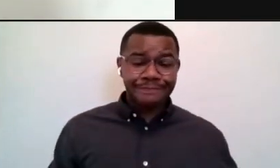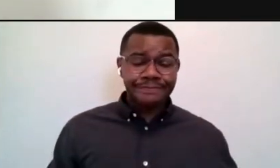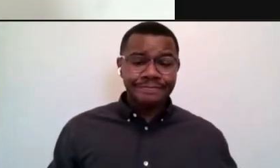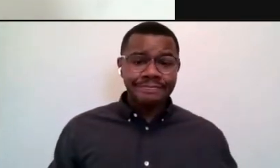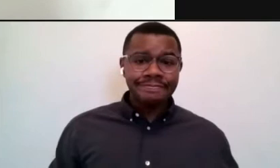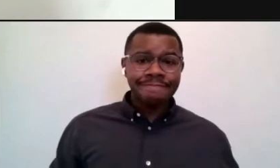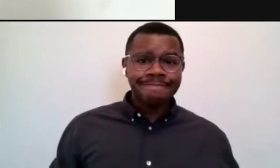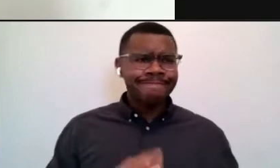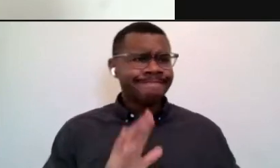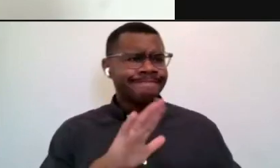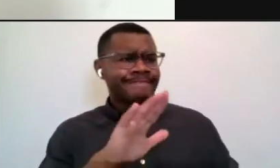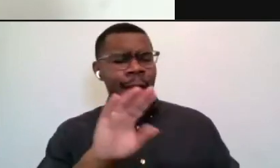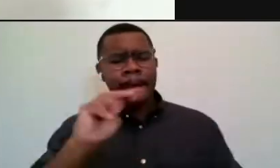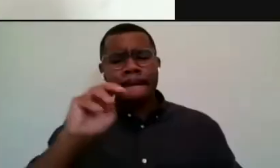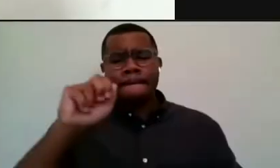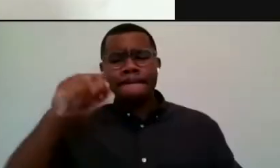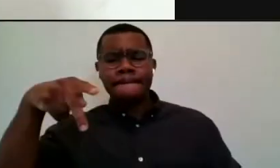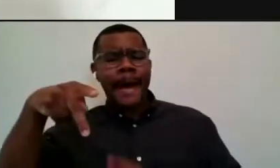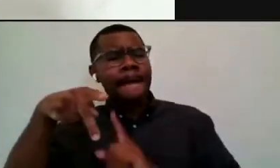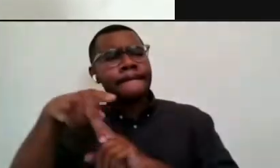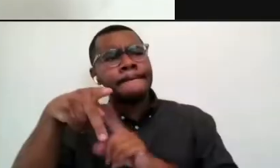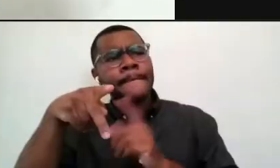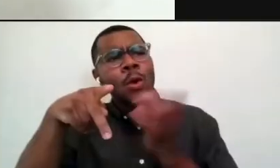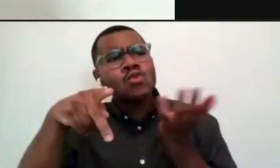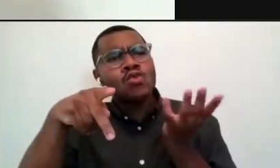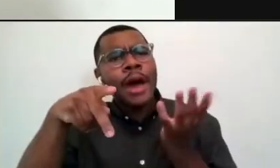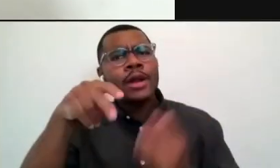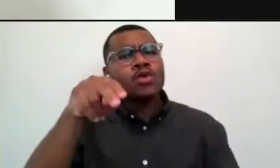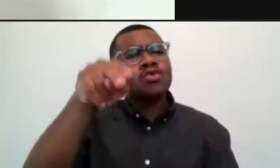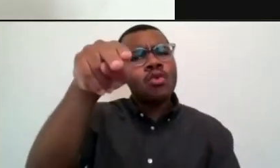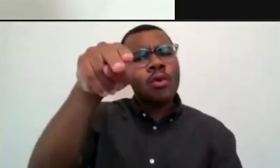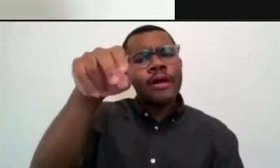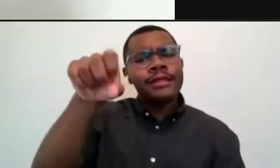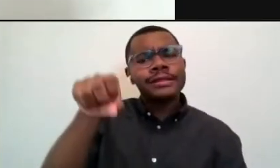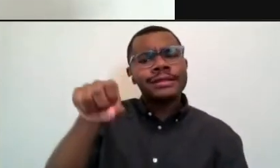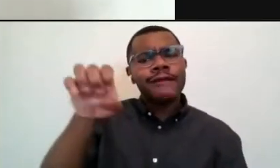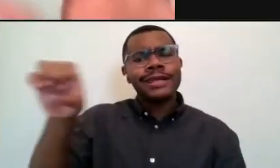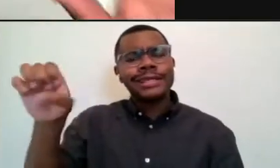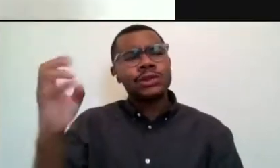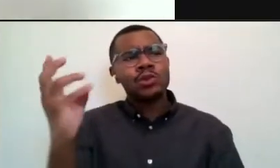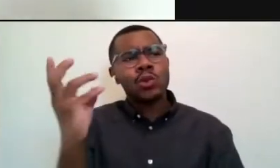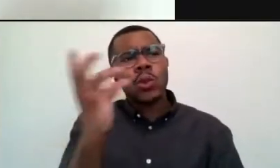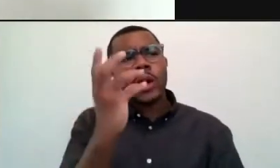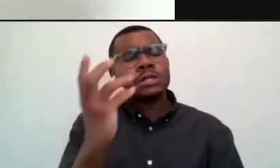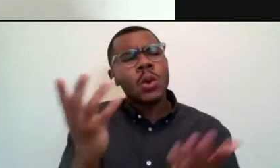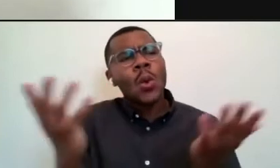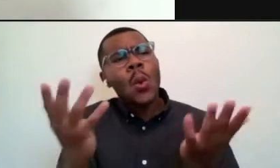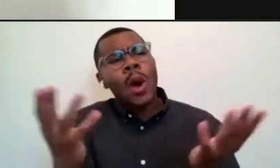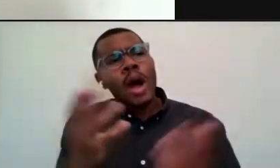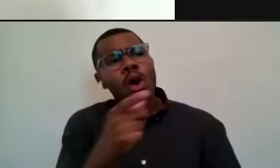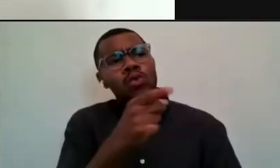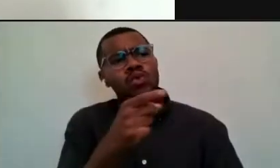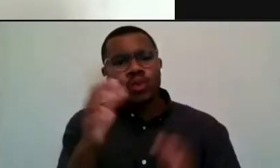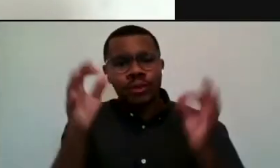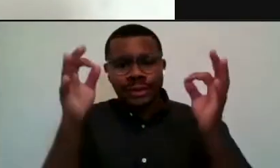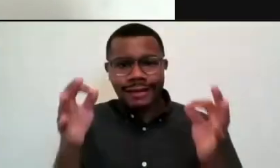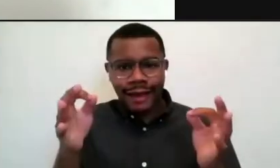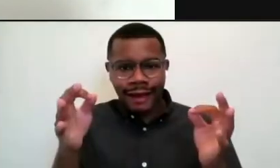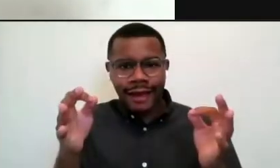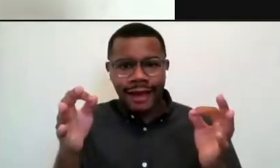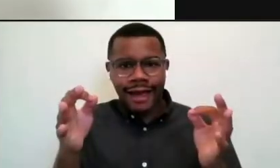map is, like what's north, what's south, what's east, and what's west on the actual